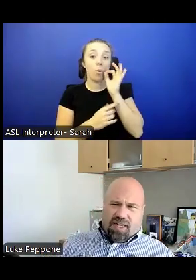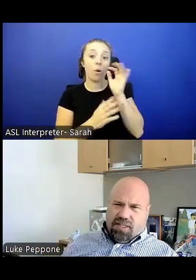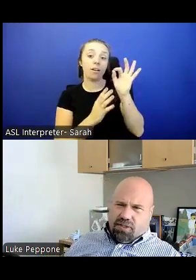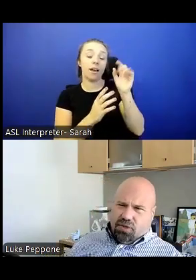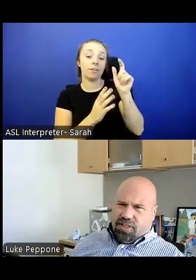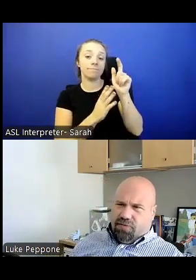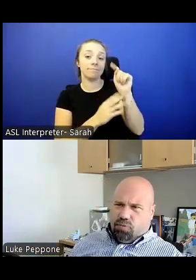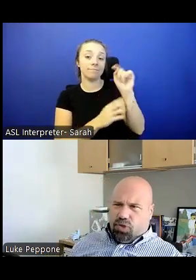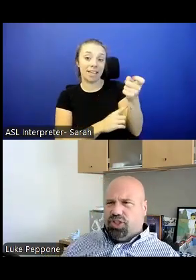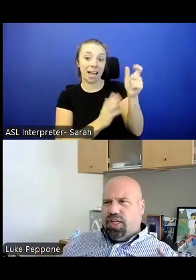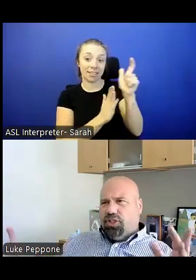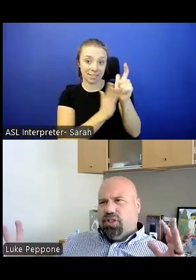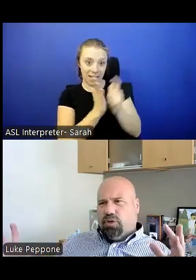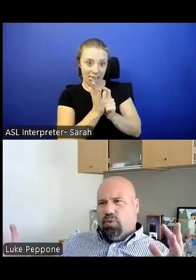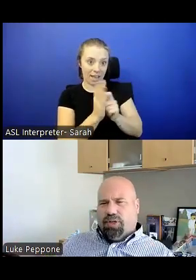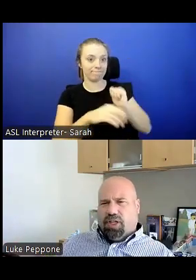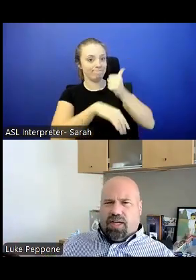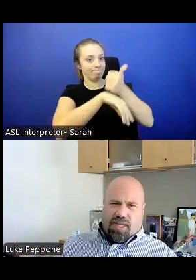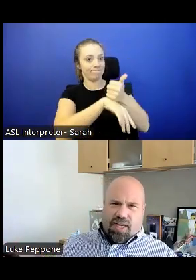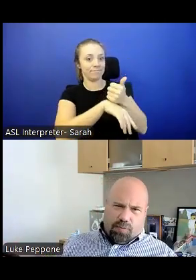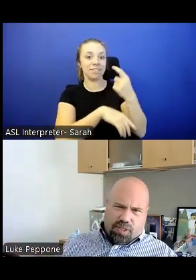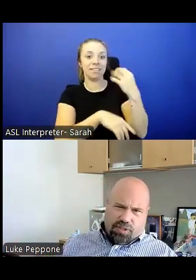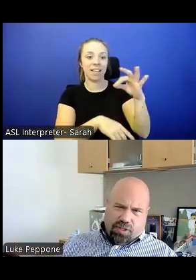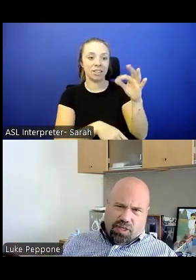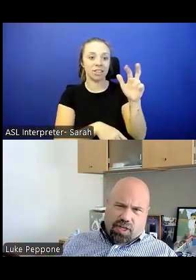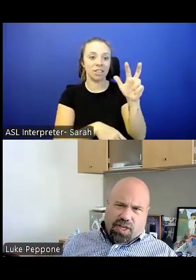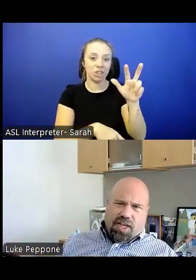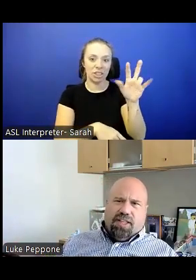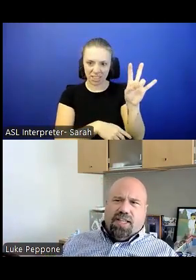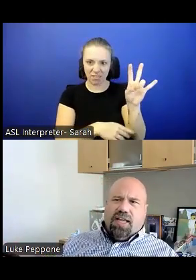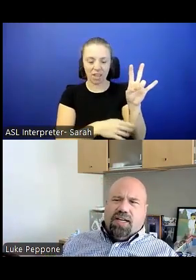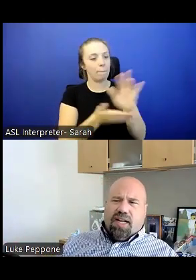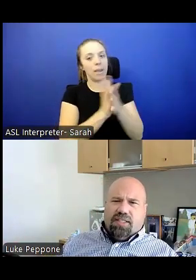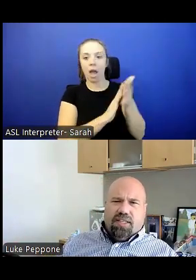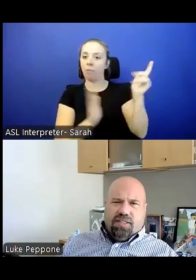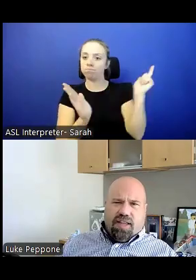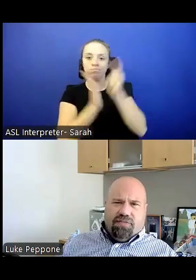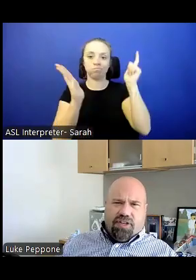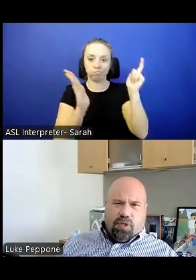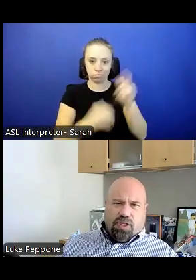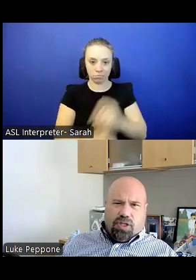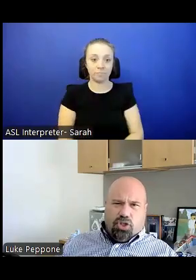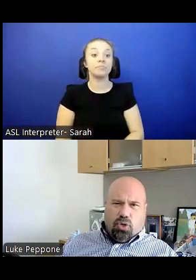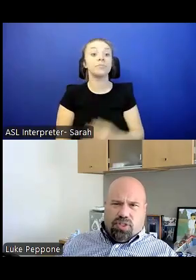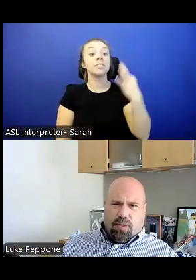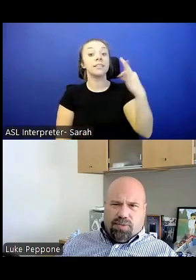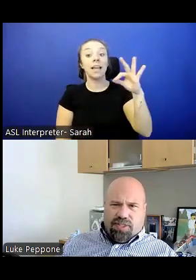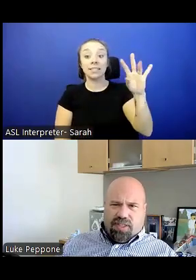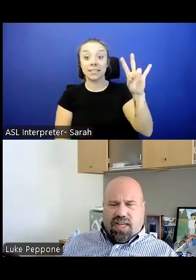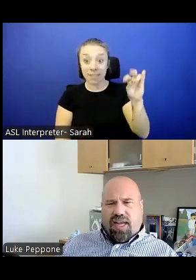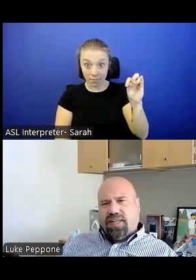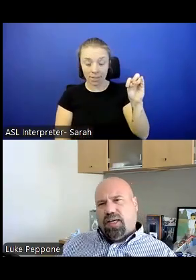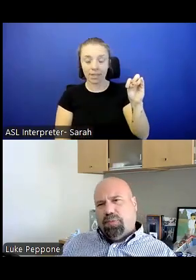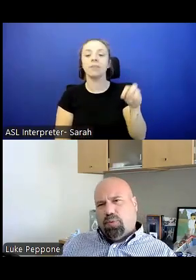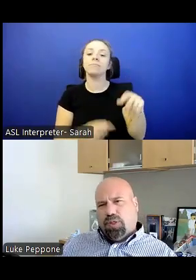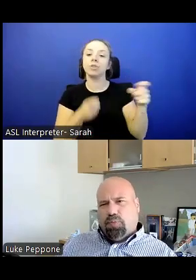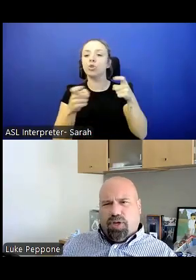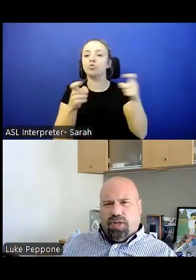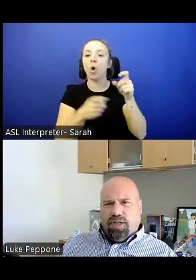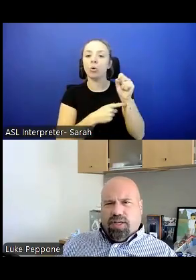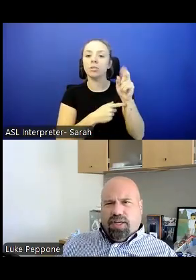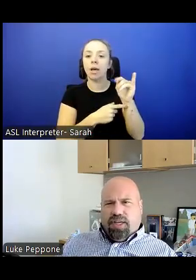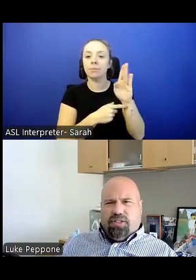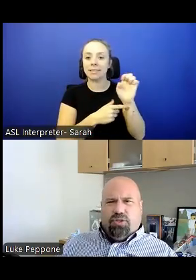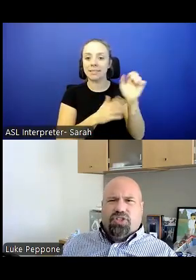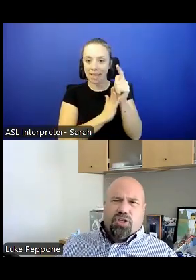enacted in 1937, which essentially criminalized cannabis. And then in 1970, with the Controlled Substances Act, cannabis was